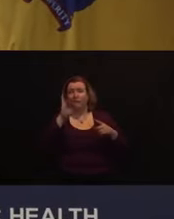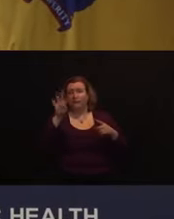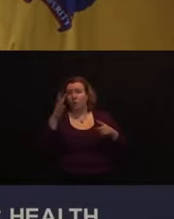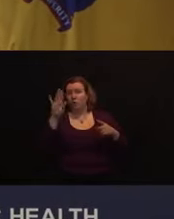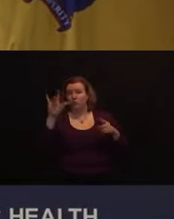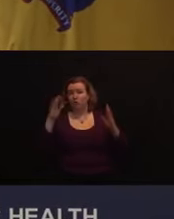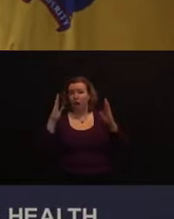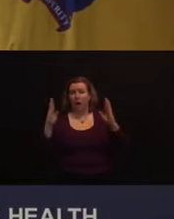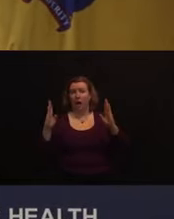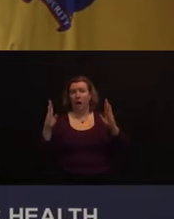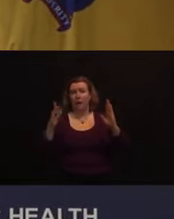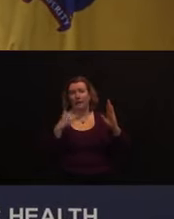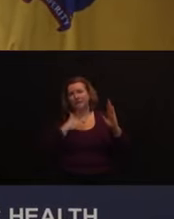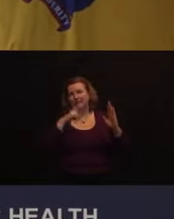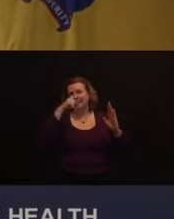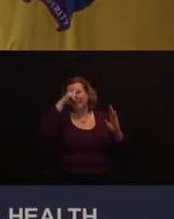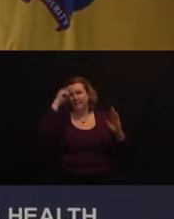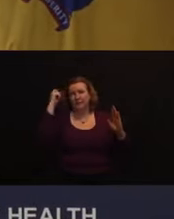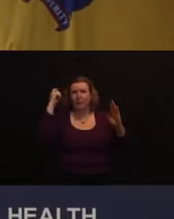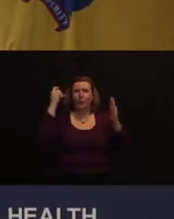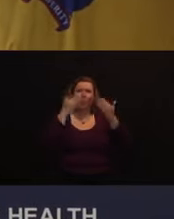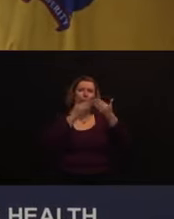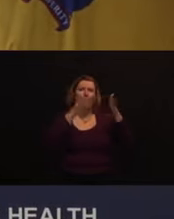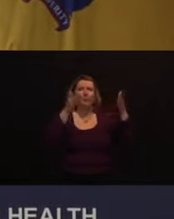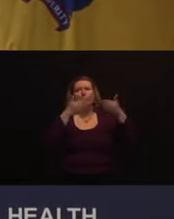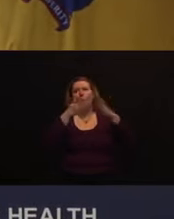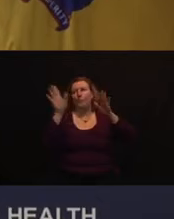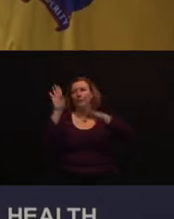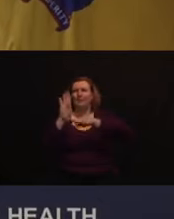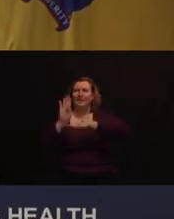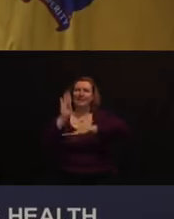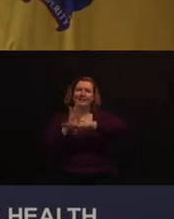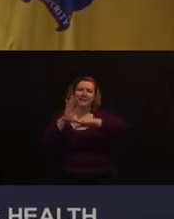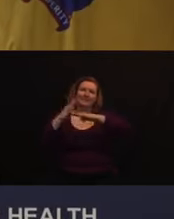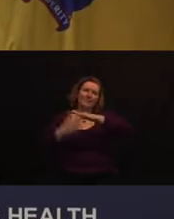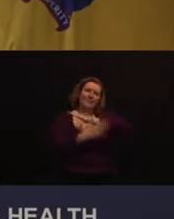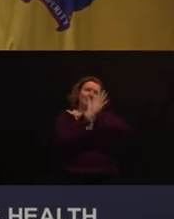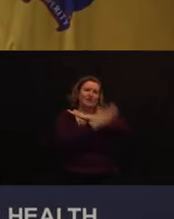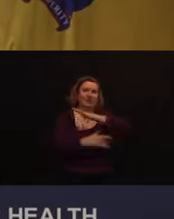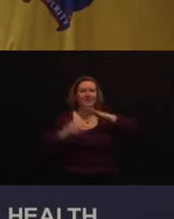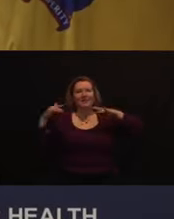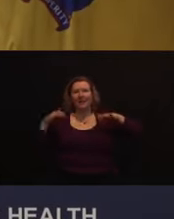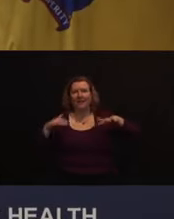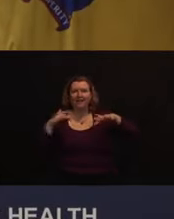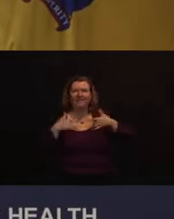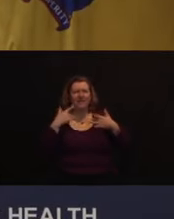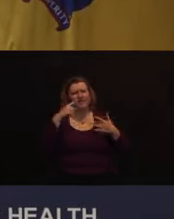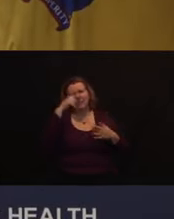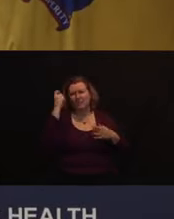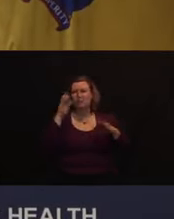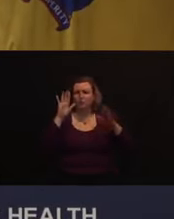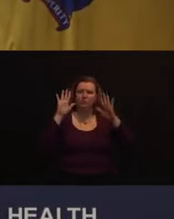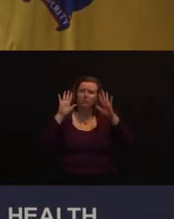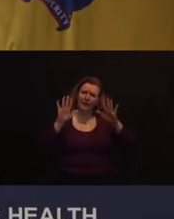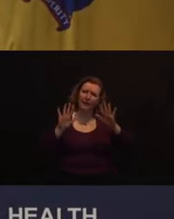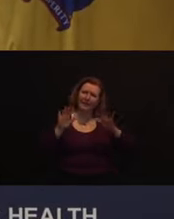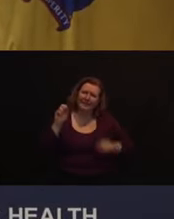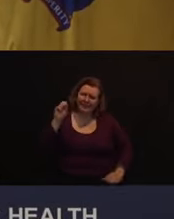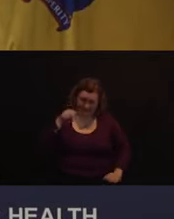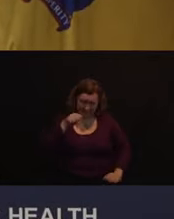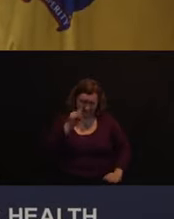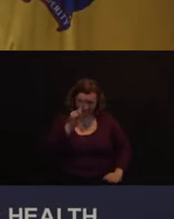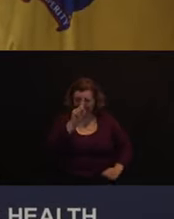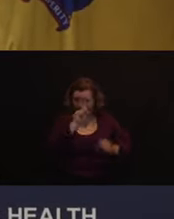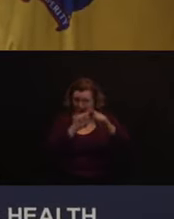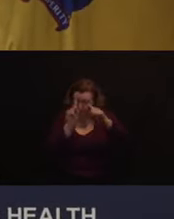that. I think we're in store. I still believe for a great summer, but, and this is the but, I think